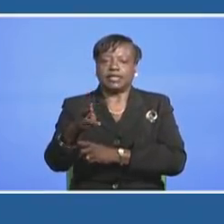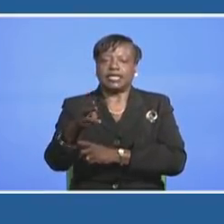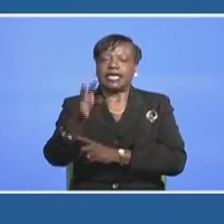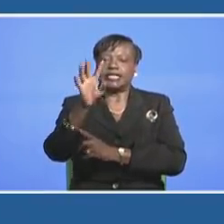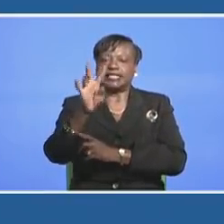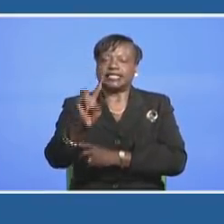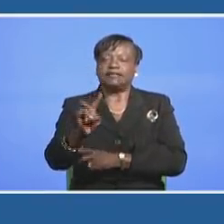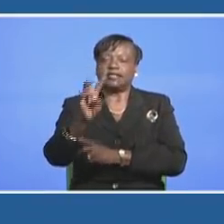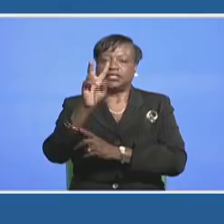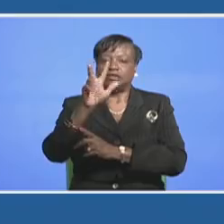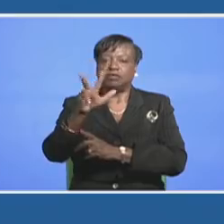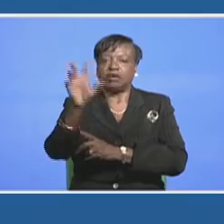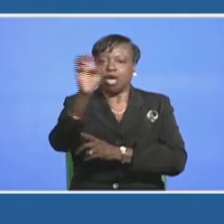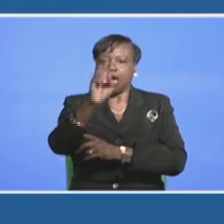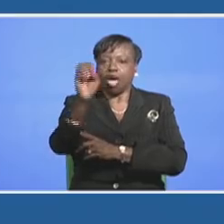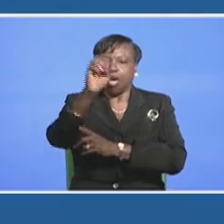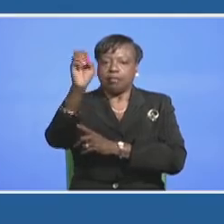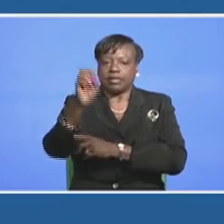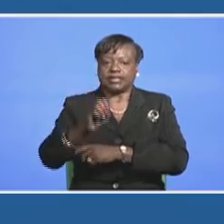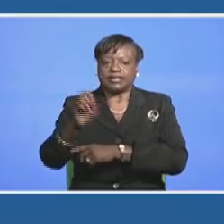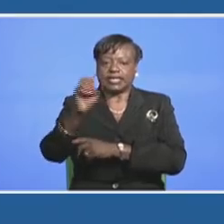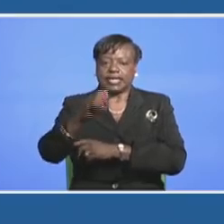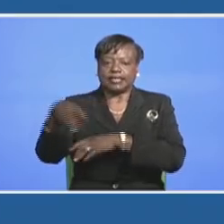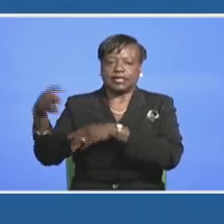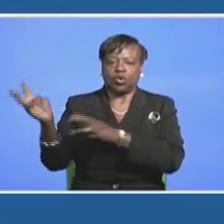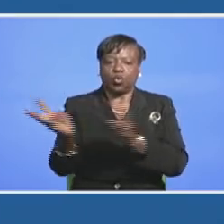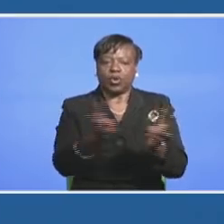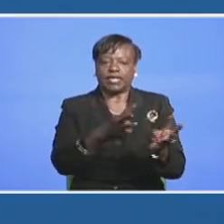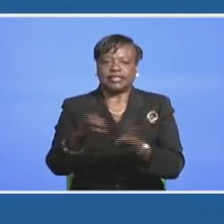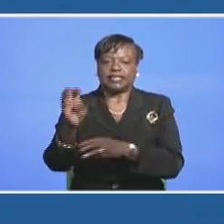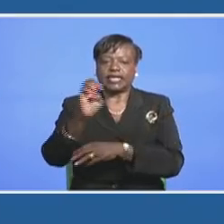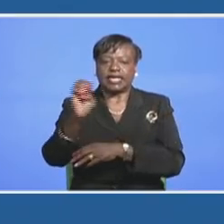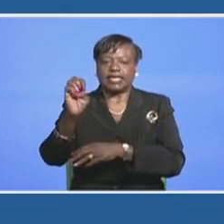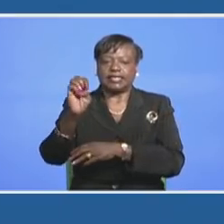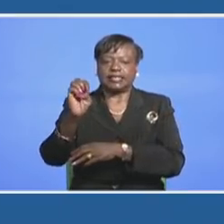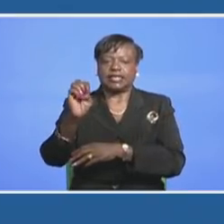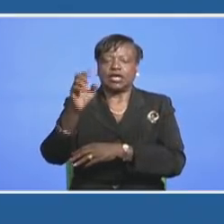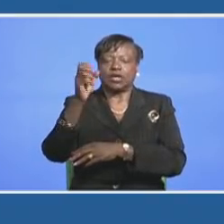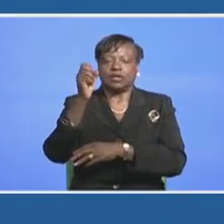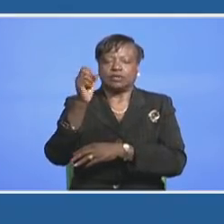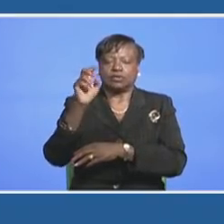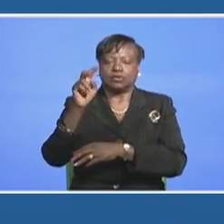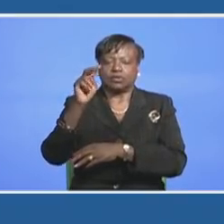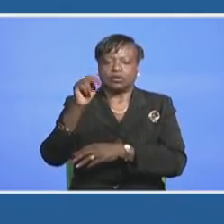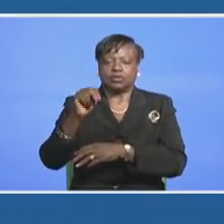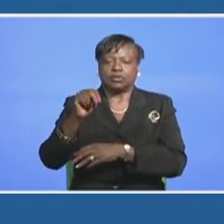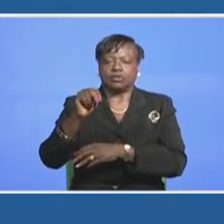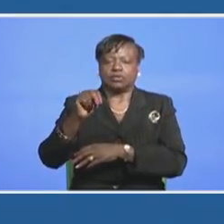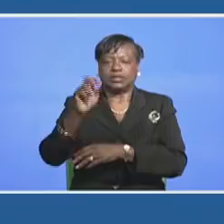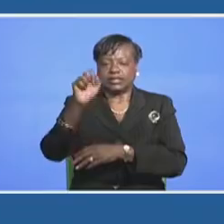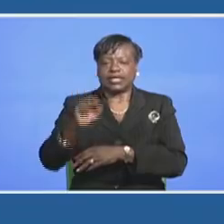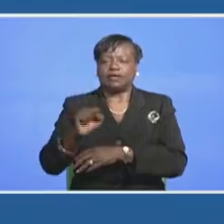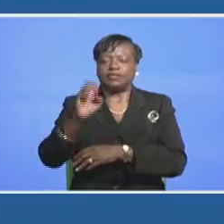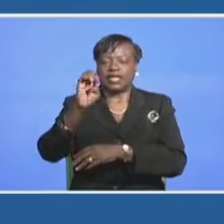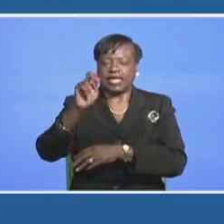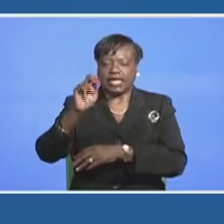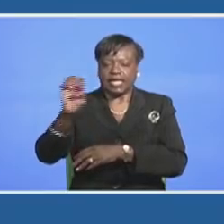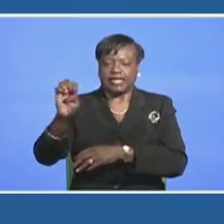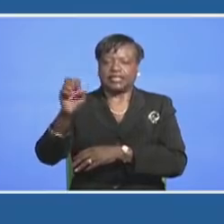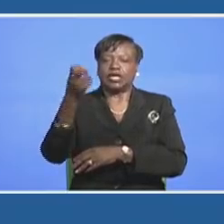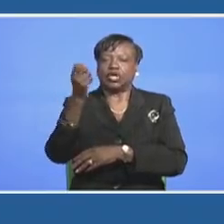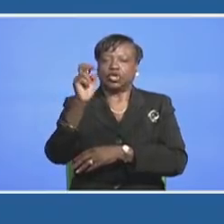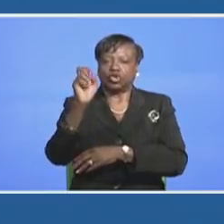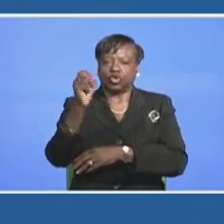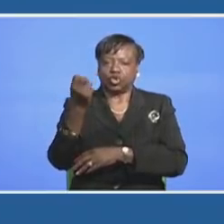winds are out of the east-southeast at 12 miles per hour. Barometric pressure 1,018.0 millibars. That is 30.06